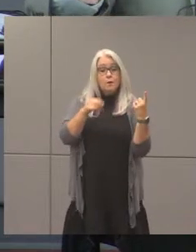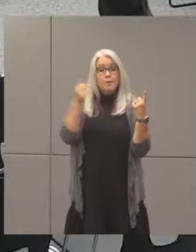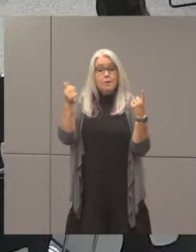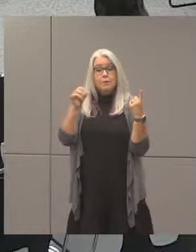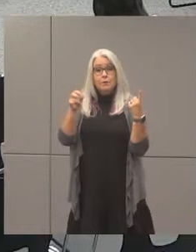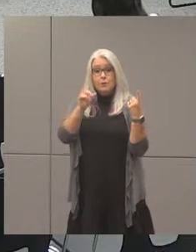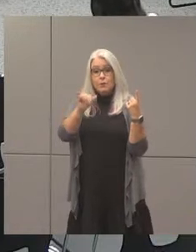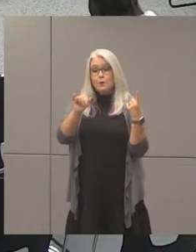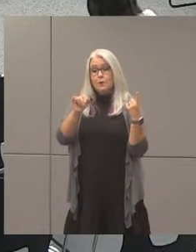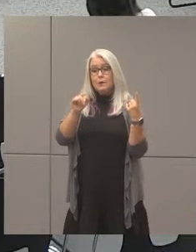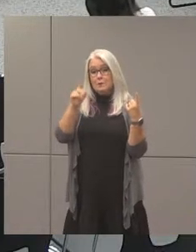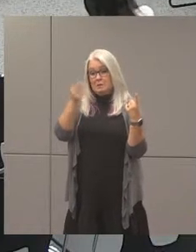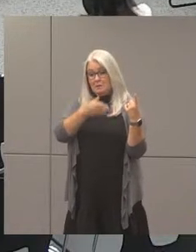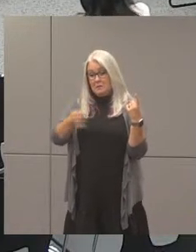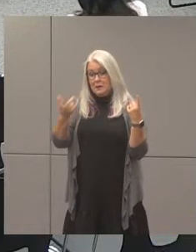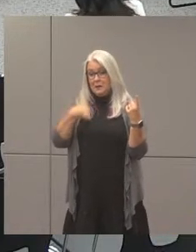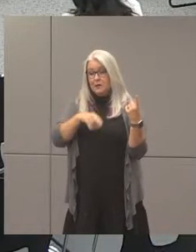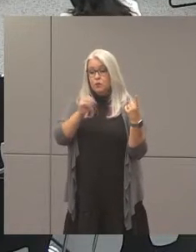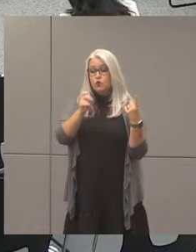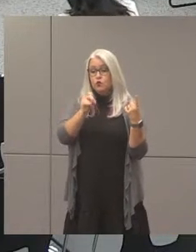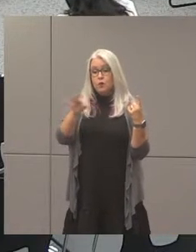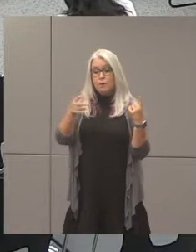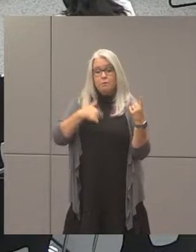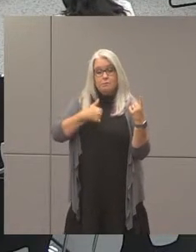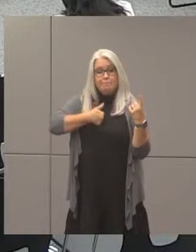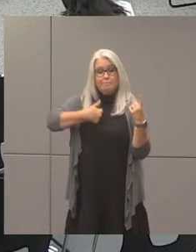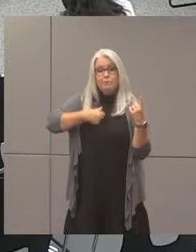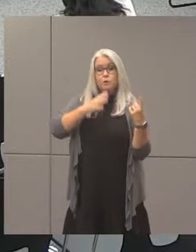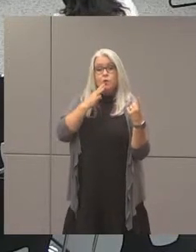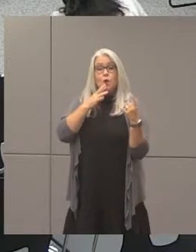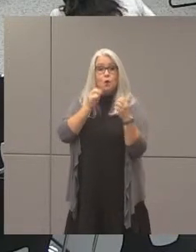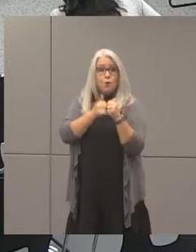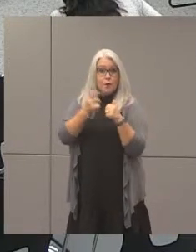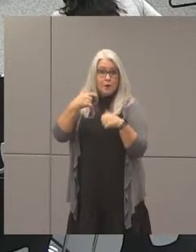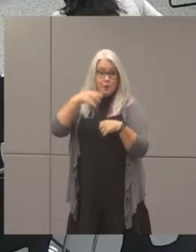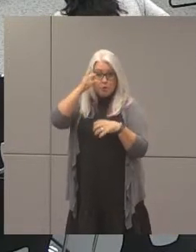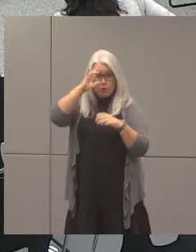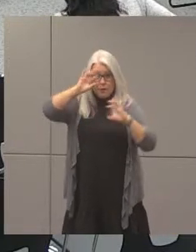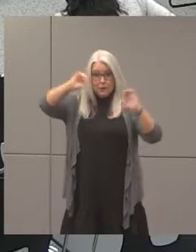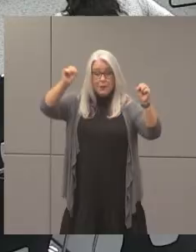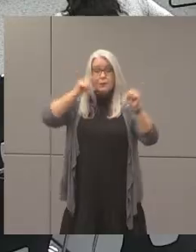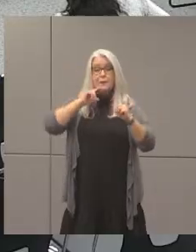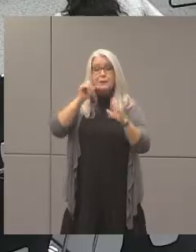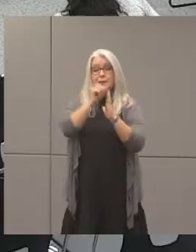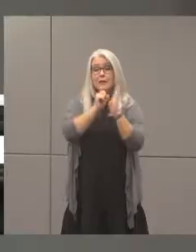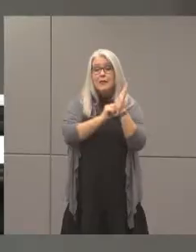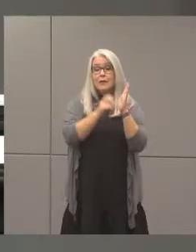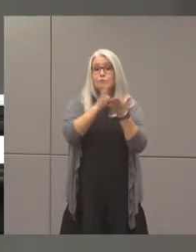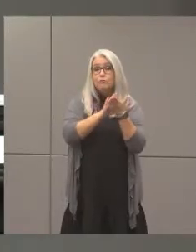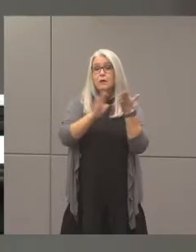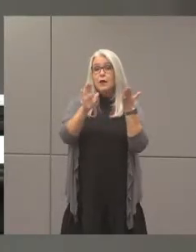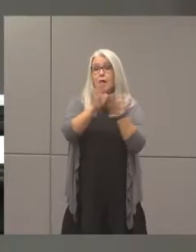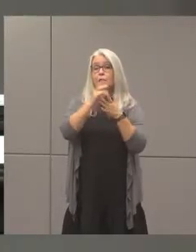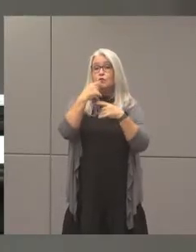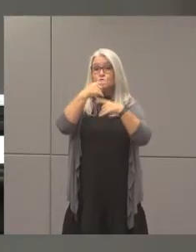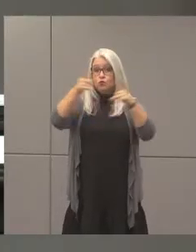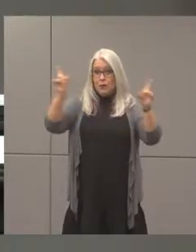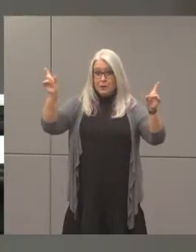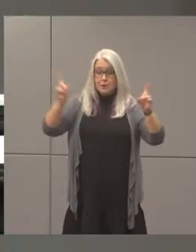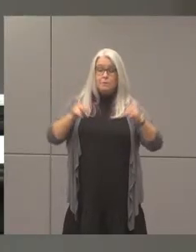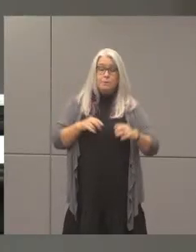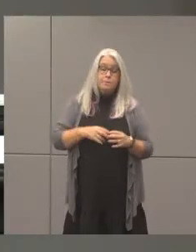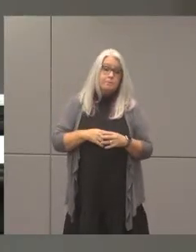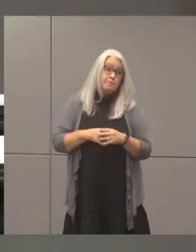item that Jeff and I talked with the president about, and it's the State of the College address. It